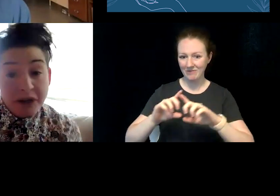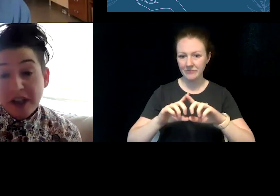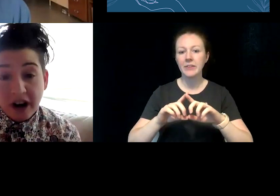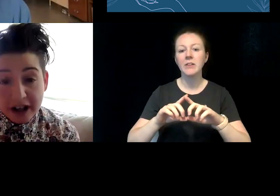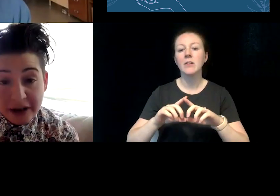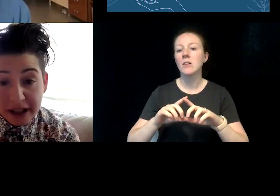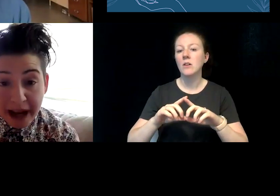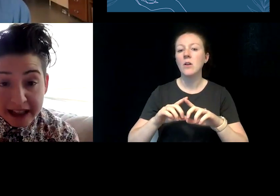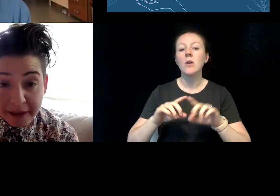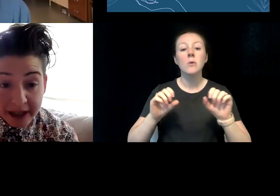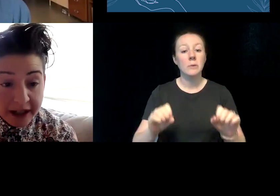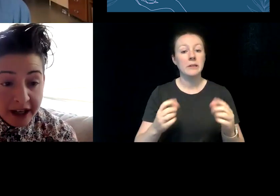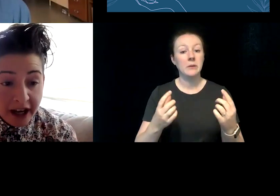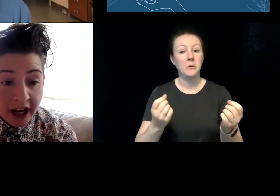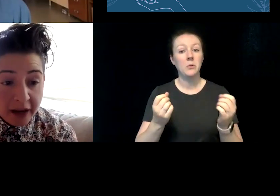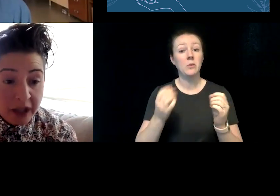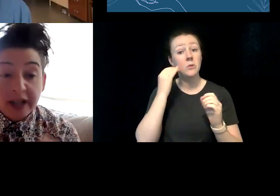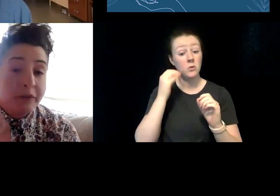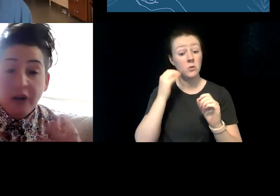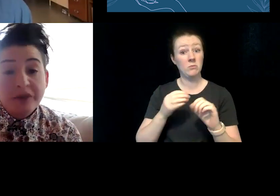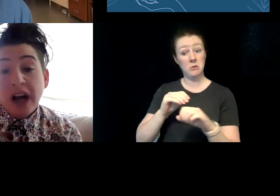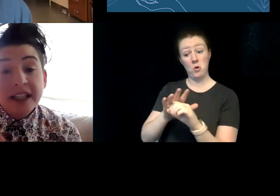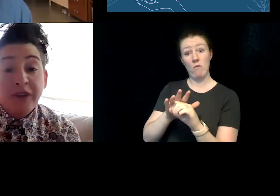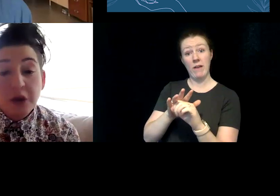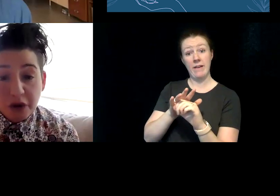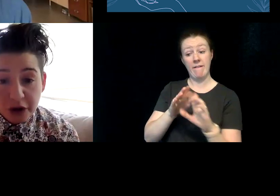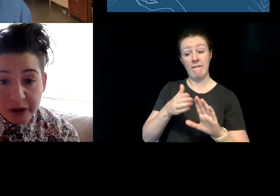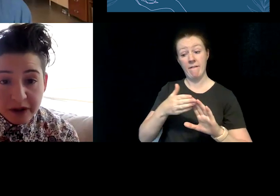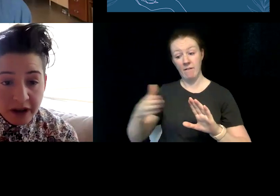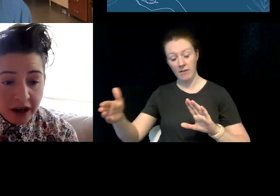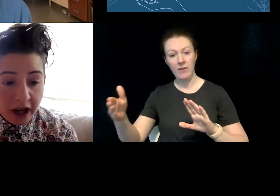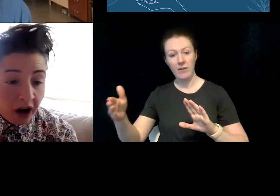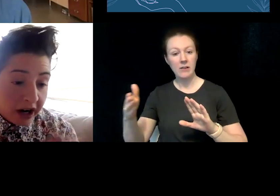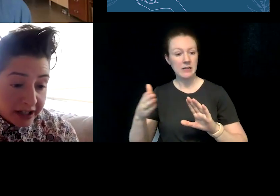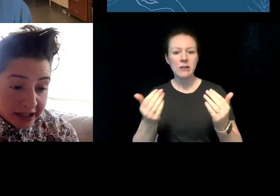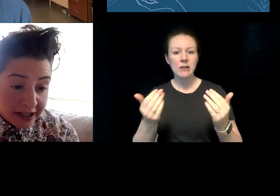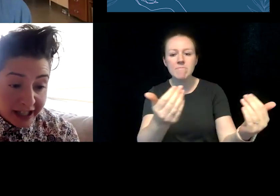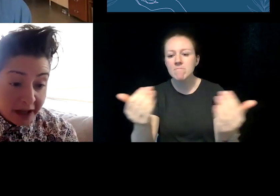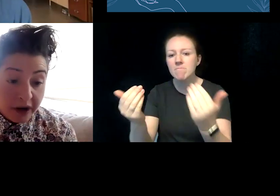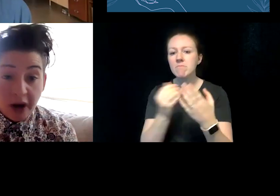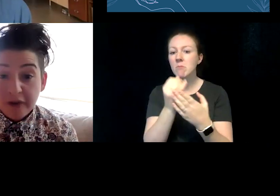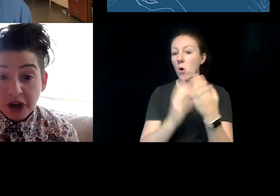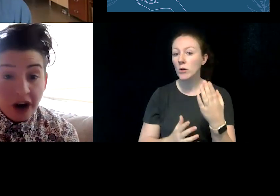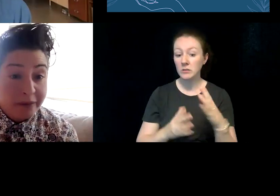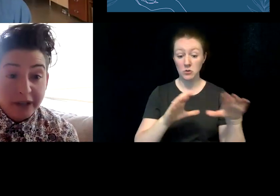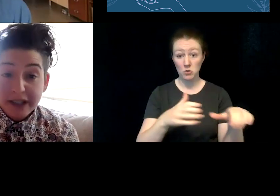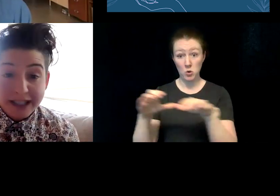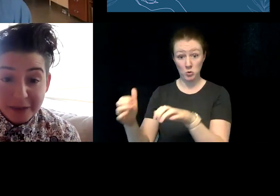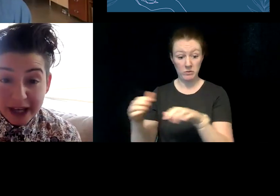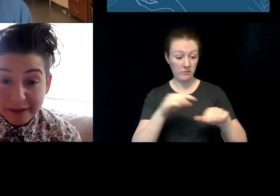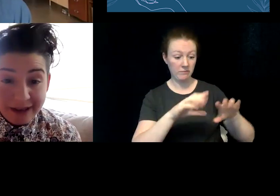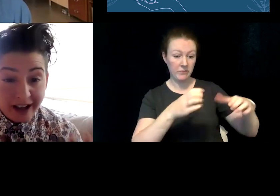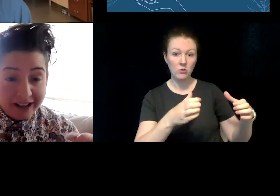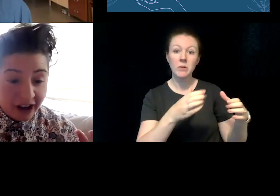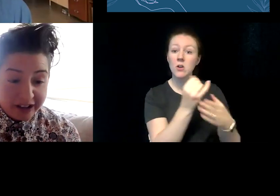We commissioned the artists during the pandemic that, like, kind of identified two groups. Artists that they were out of job, their